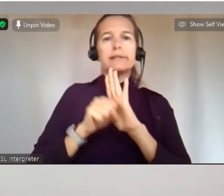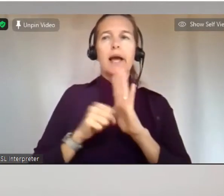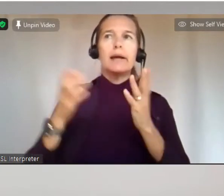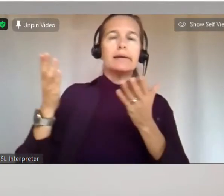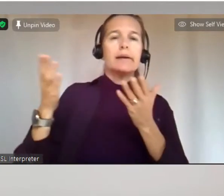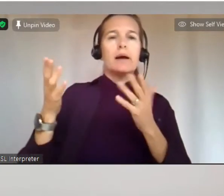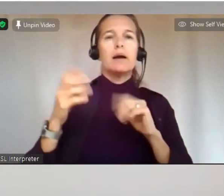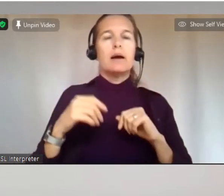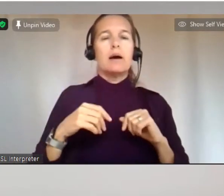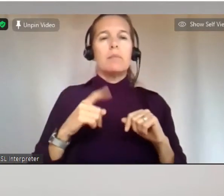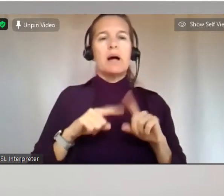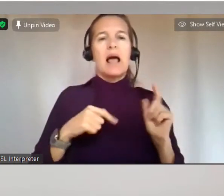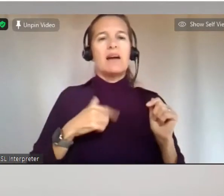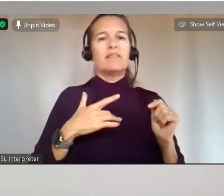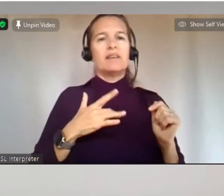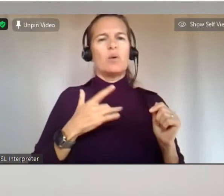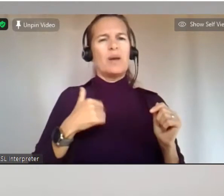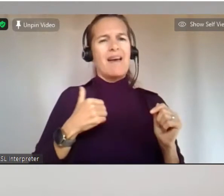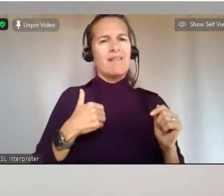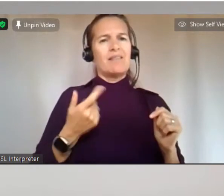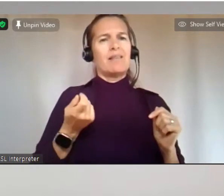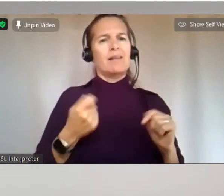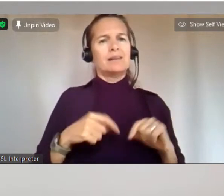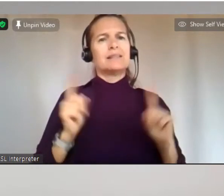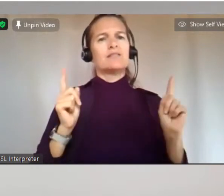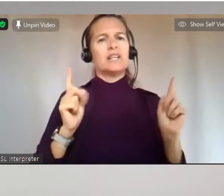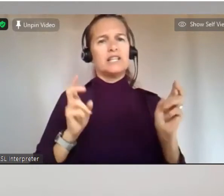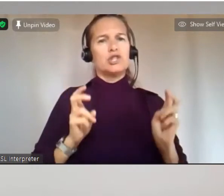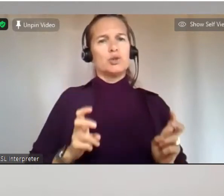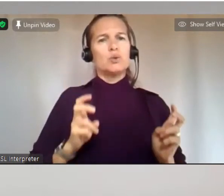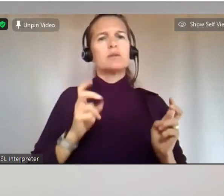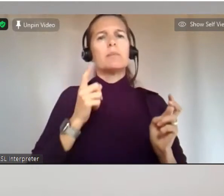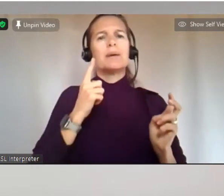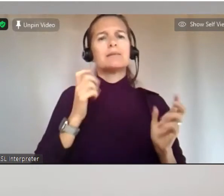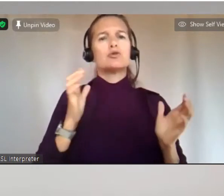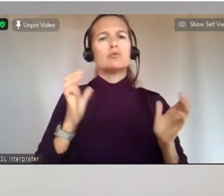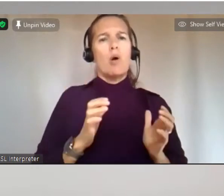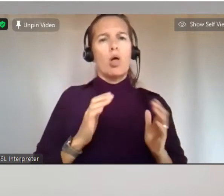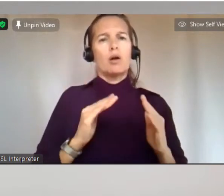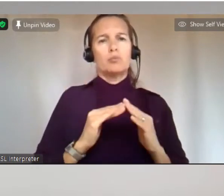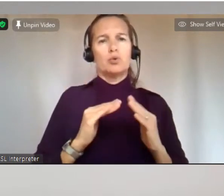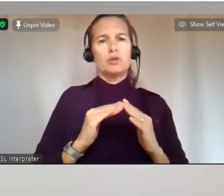community. And I would like to talk about it more with the supervisors.